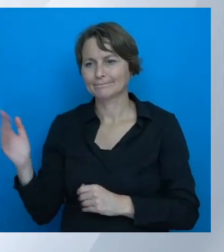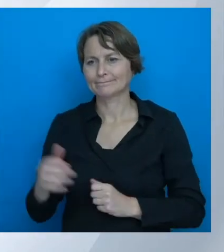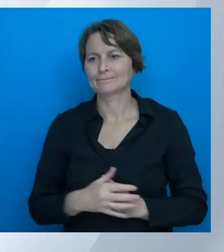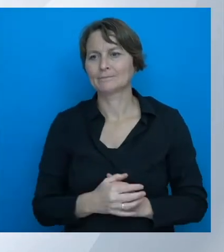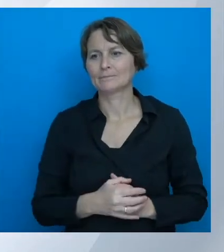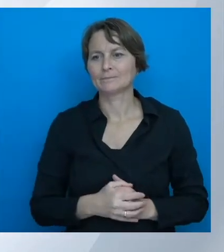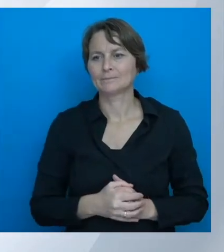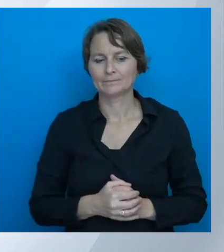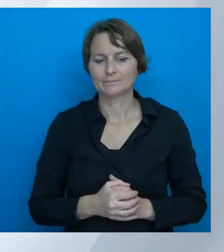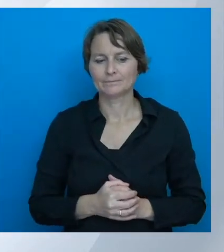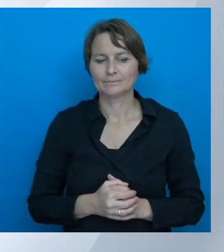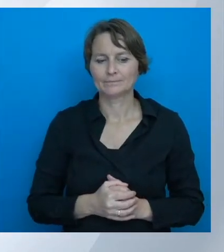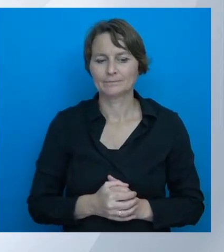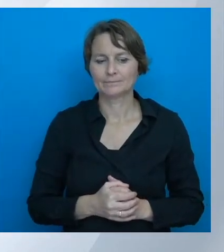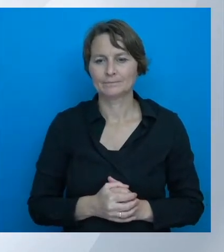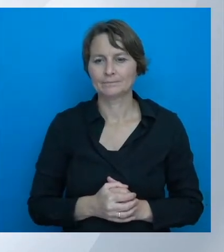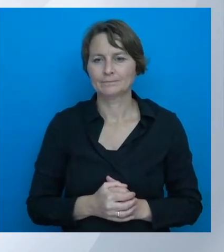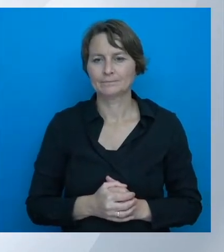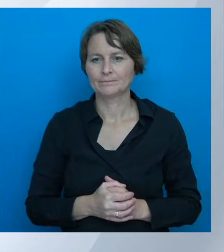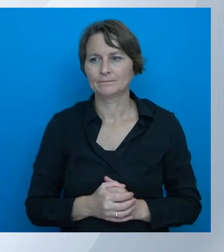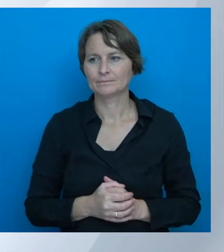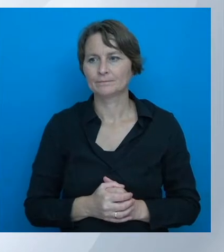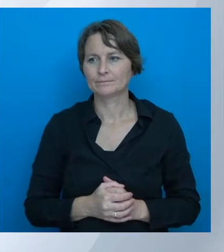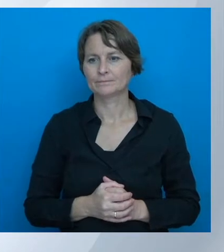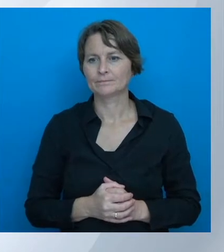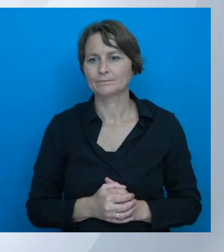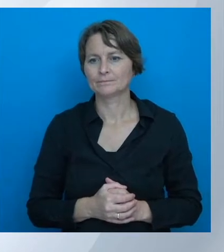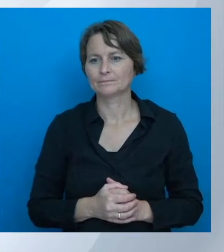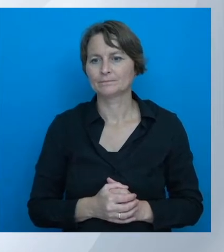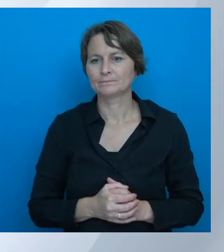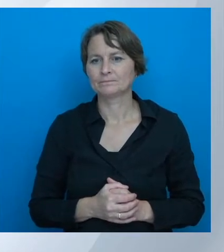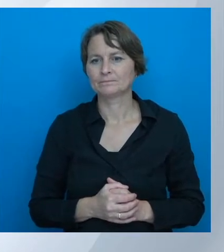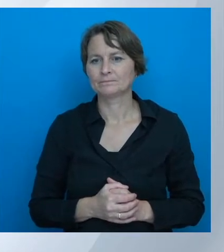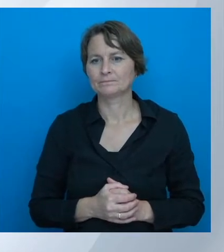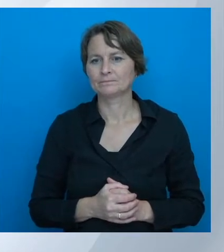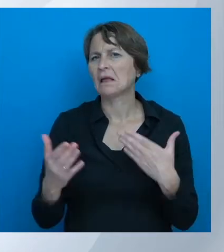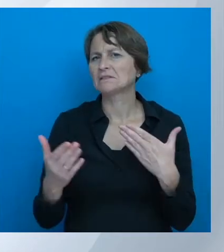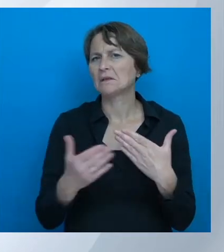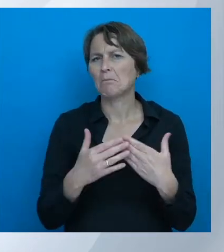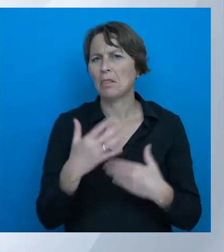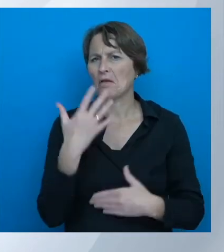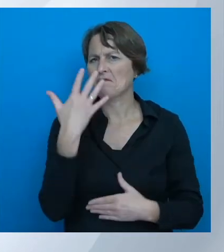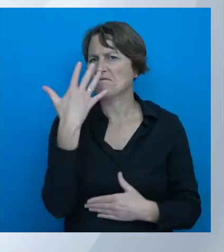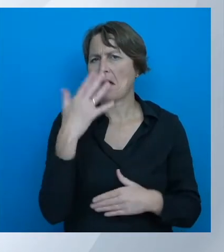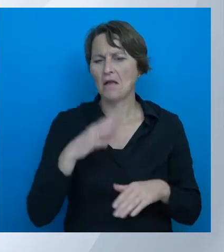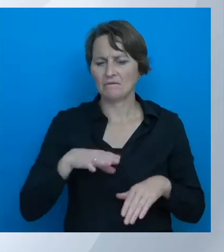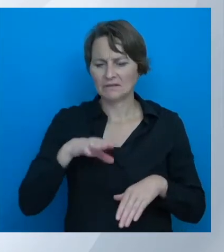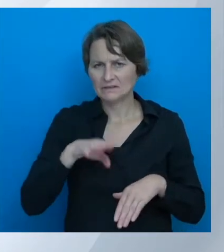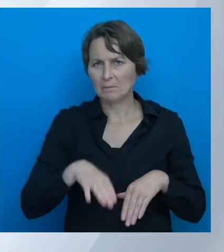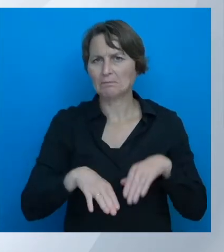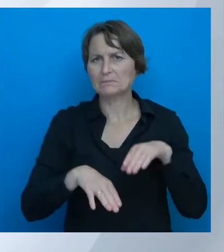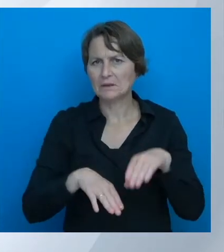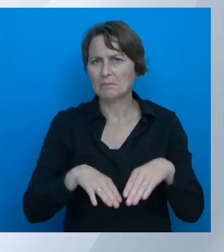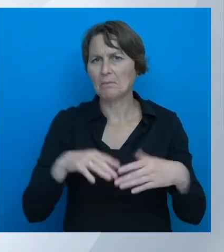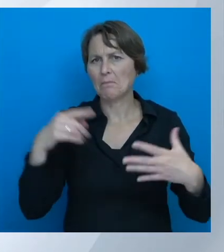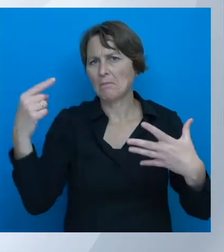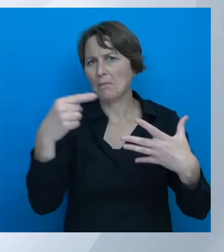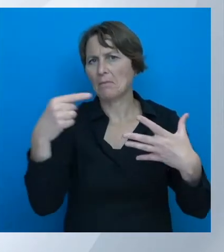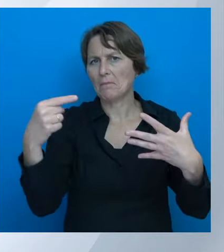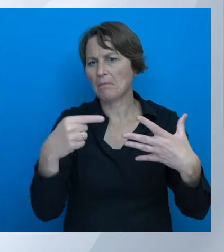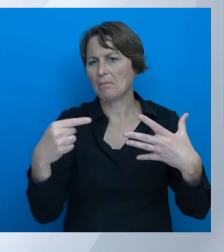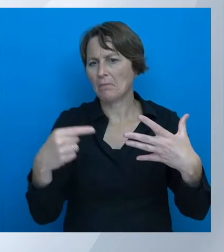is just a simple 5-step pipeline. If Azure DevOps does its